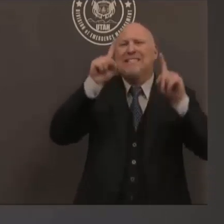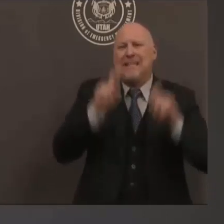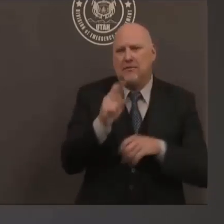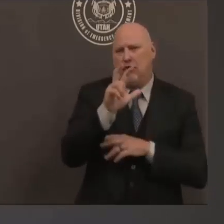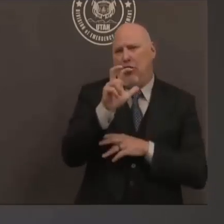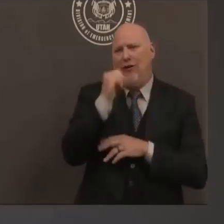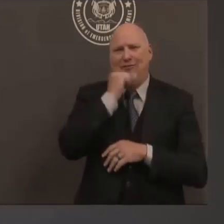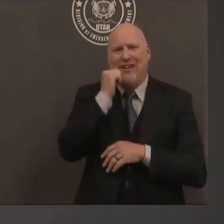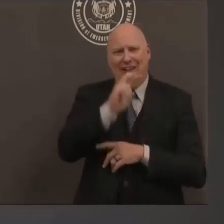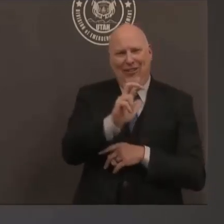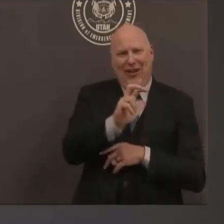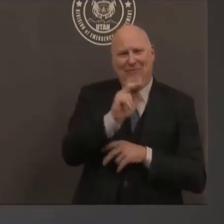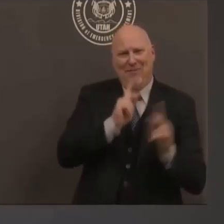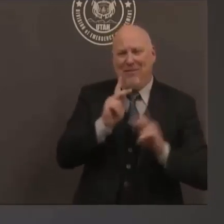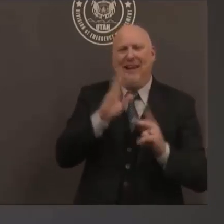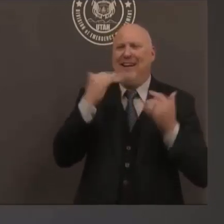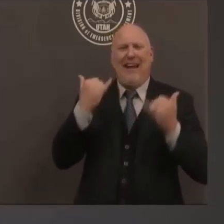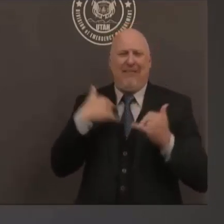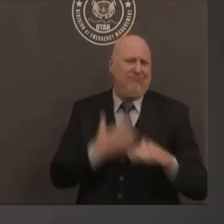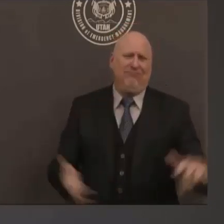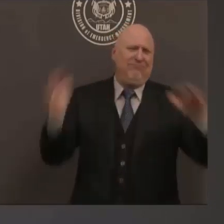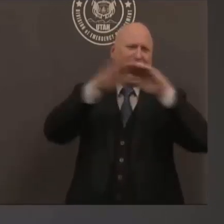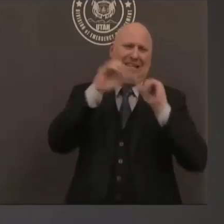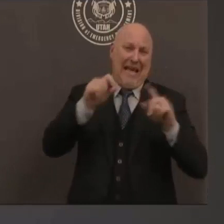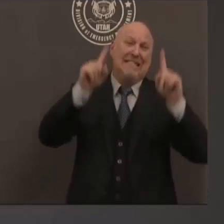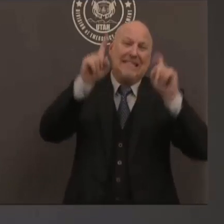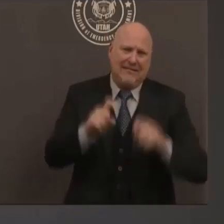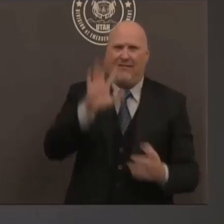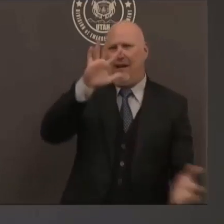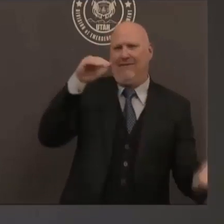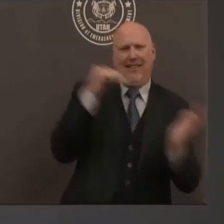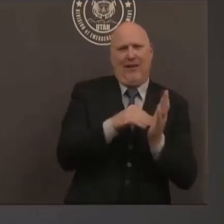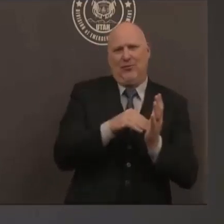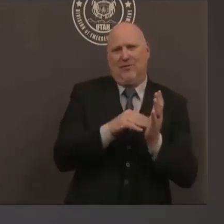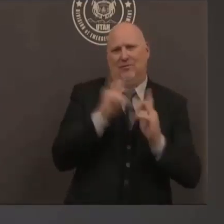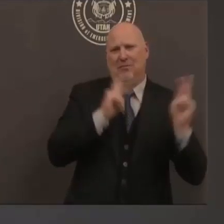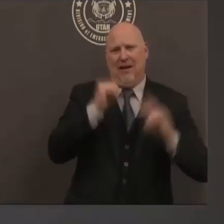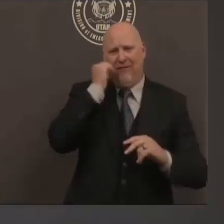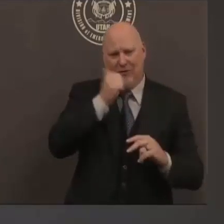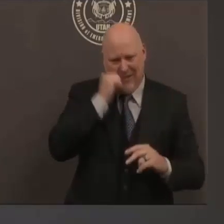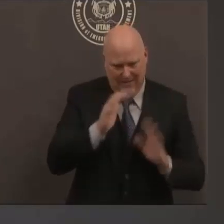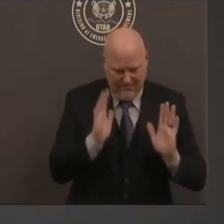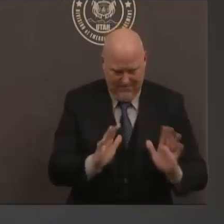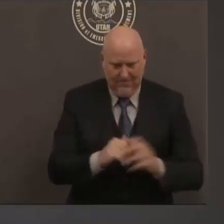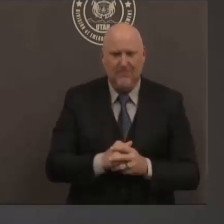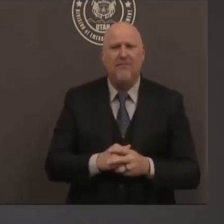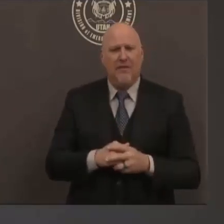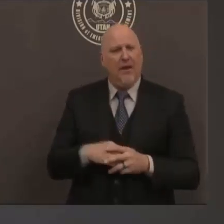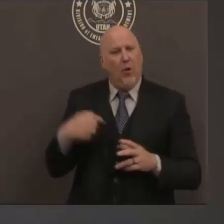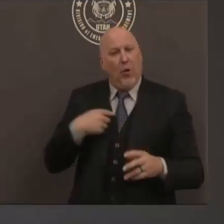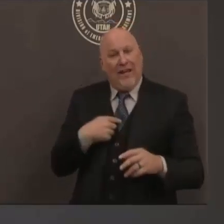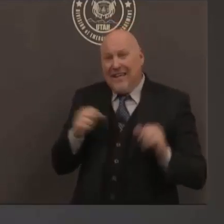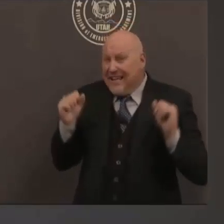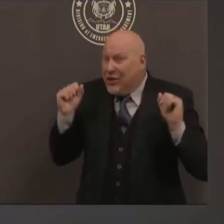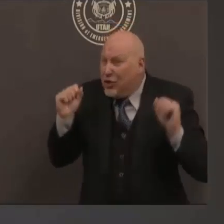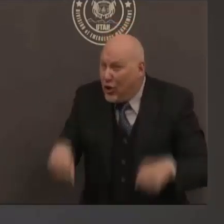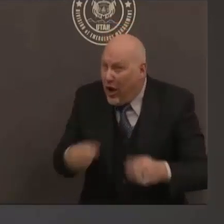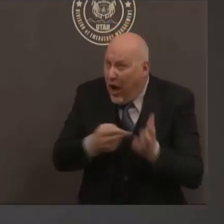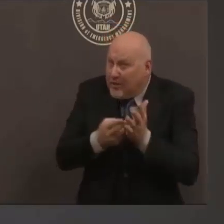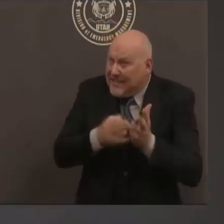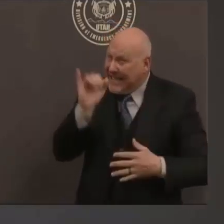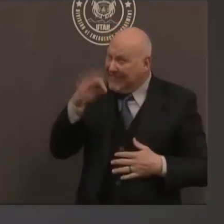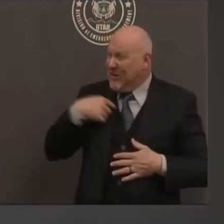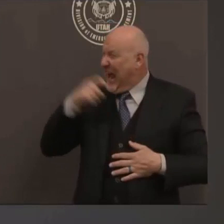about 4,400 here this past day. We're regularly doing over 4,000. That's good